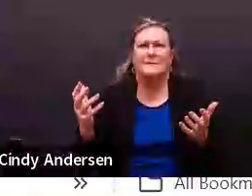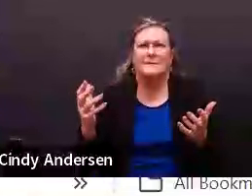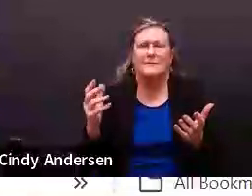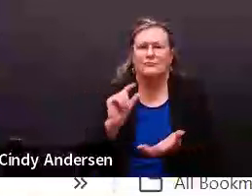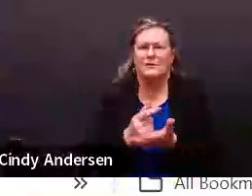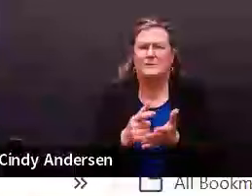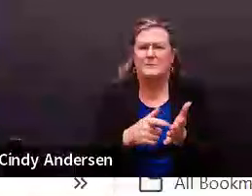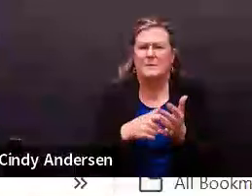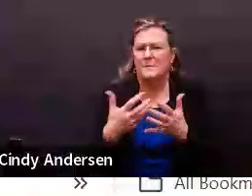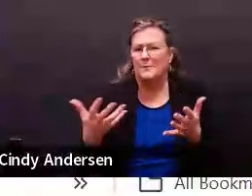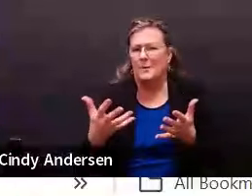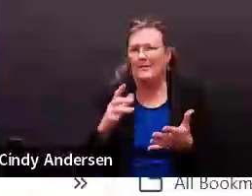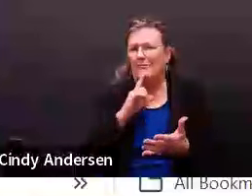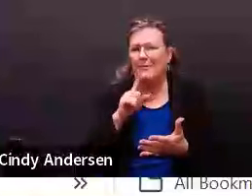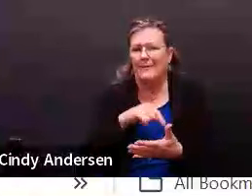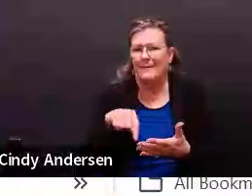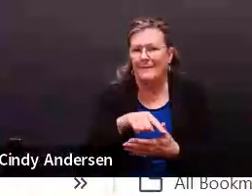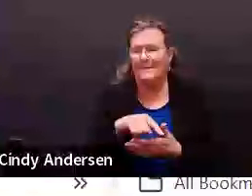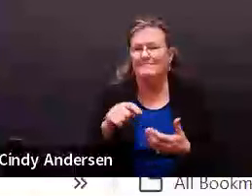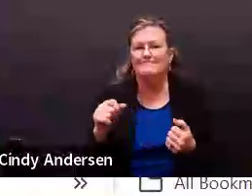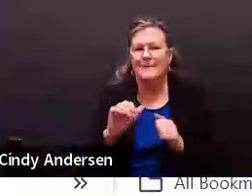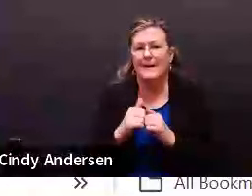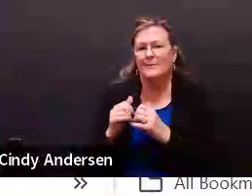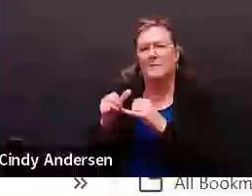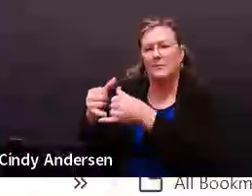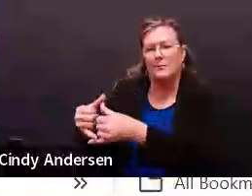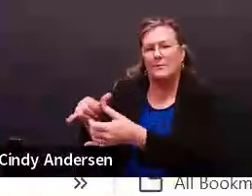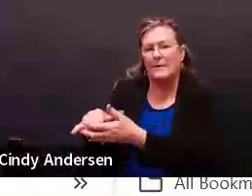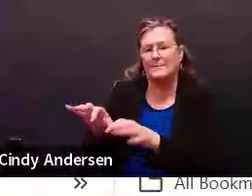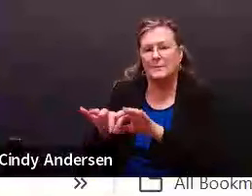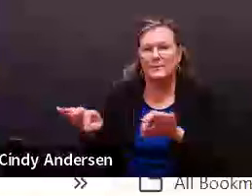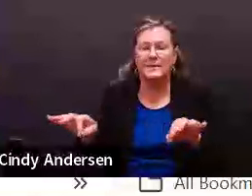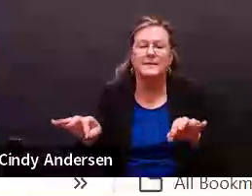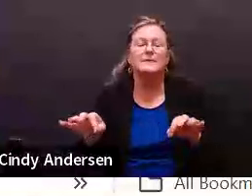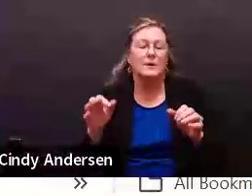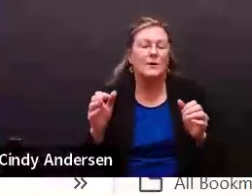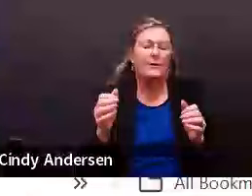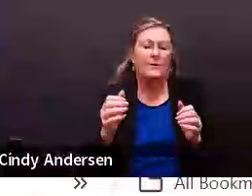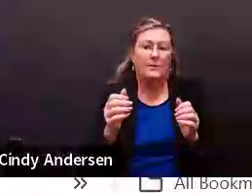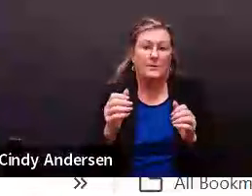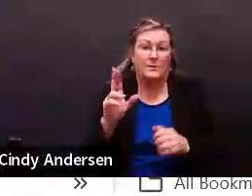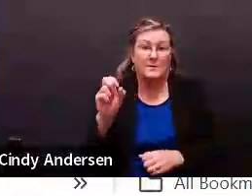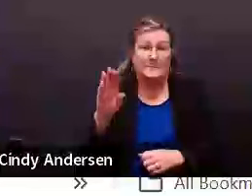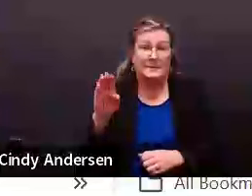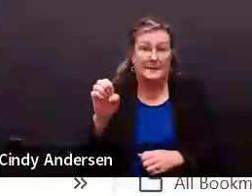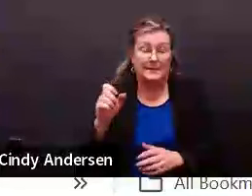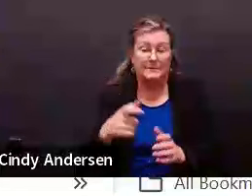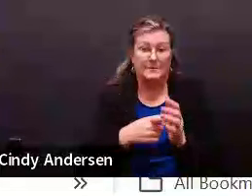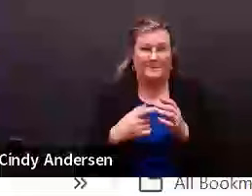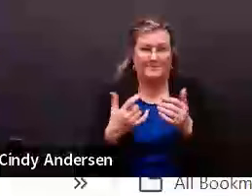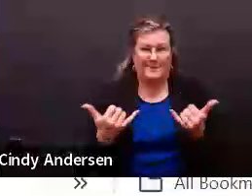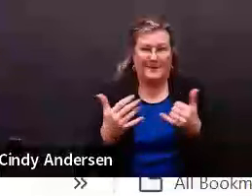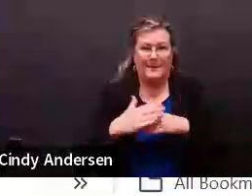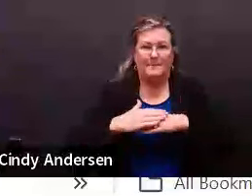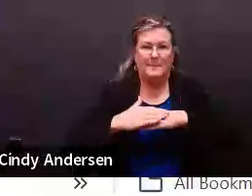graduation requirements in order to award this. So with that alignment, USBE requires, as of right now, a minimum